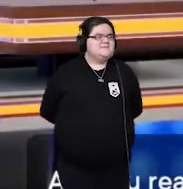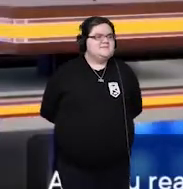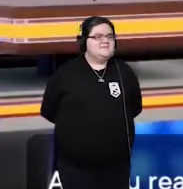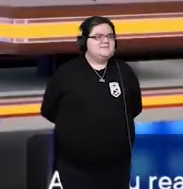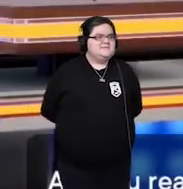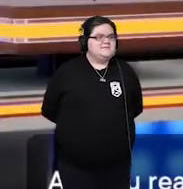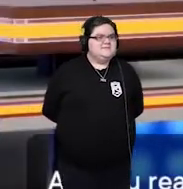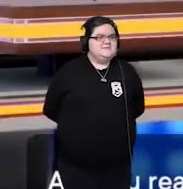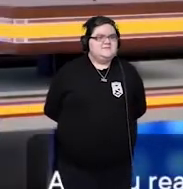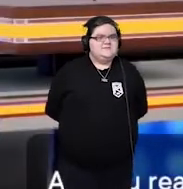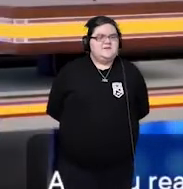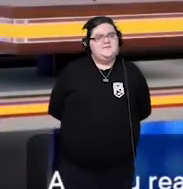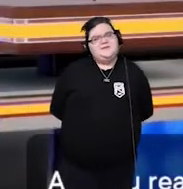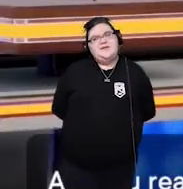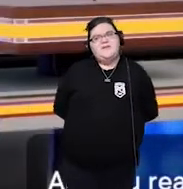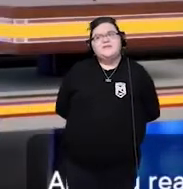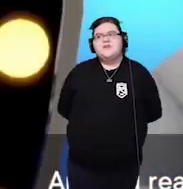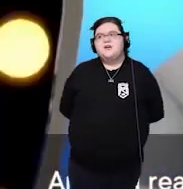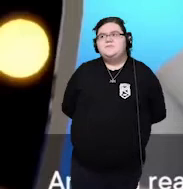Right, what else? Jay just said bed.